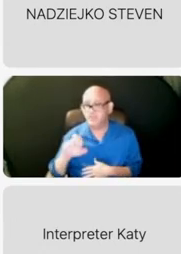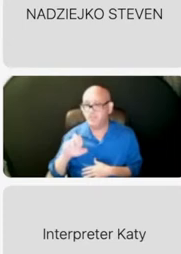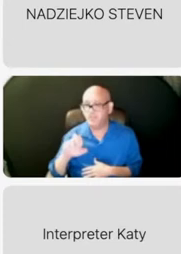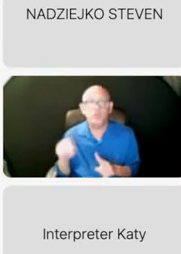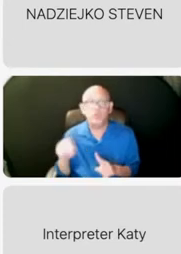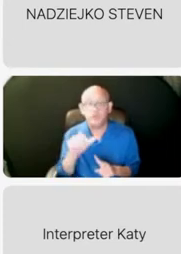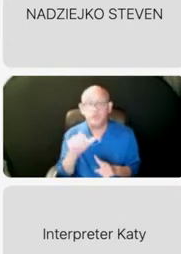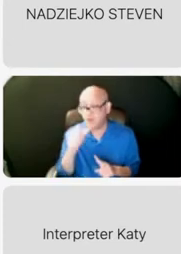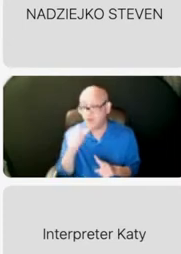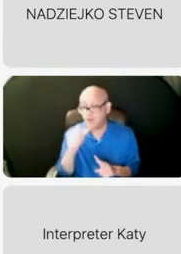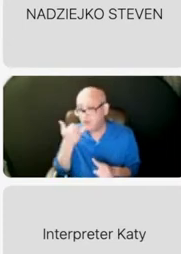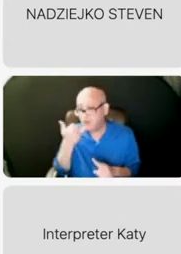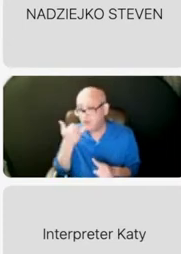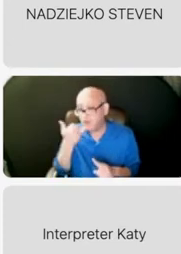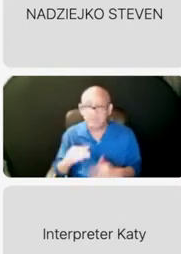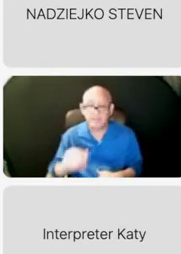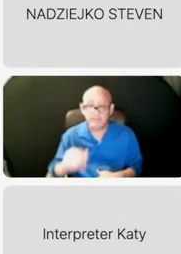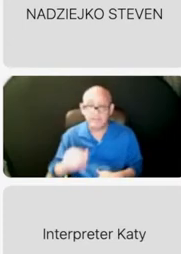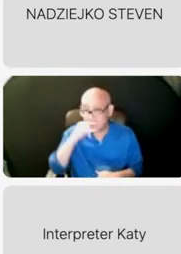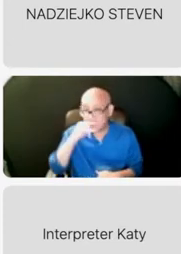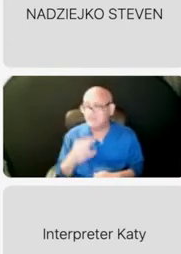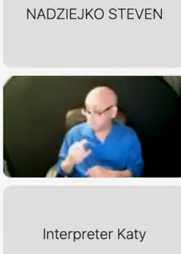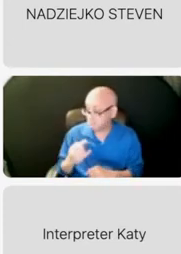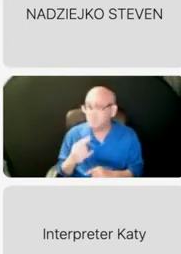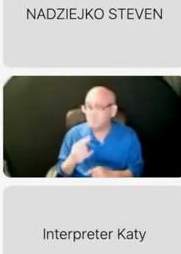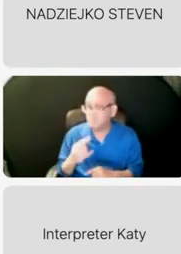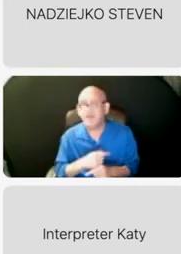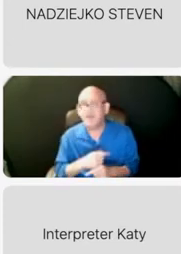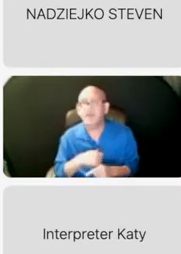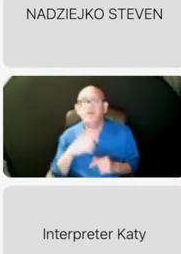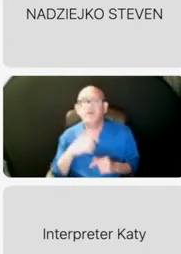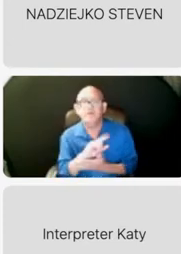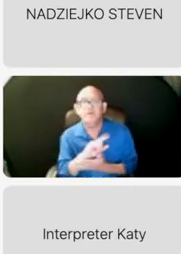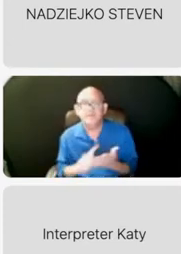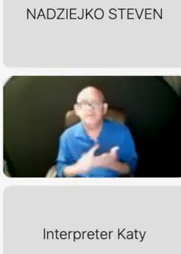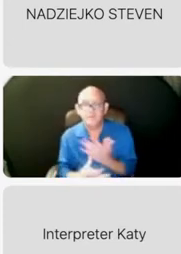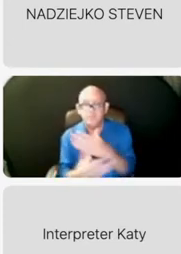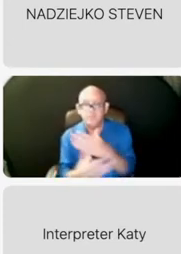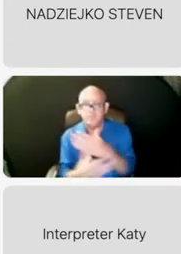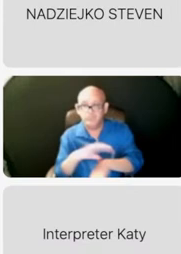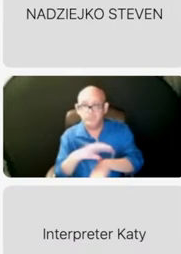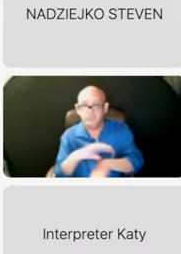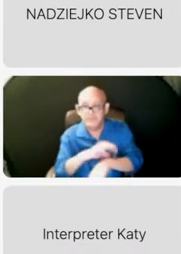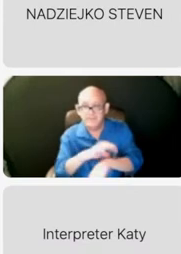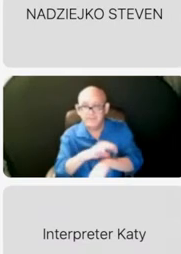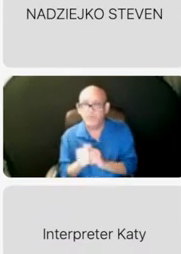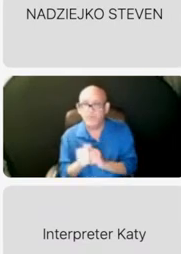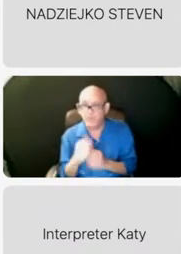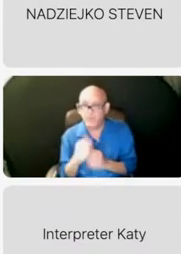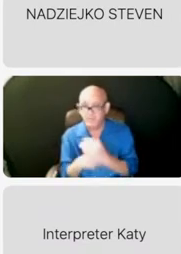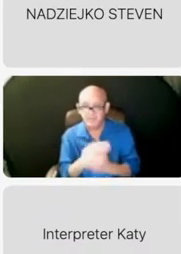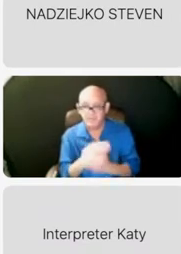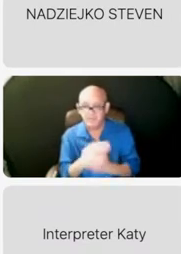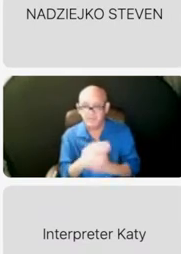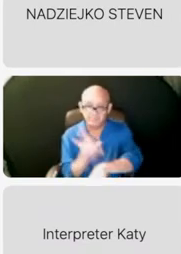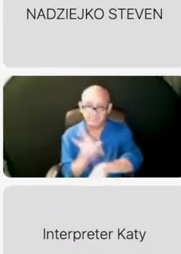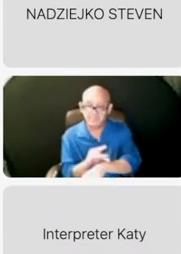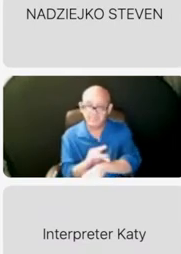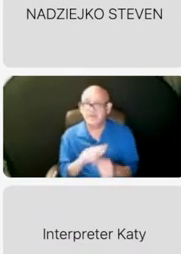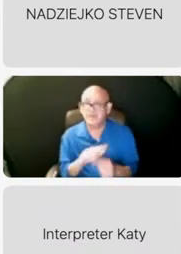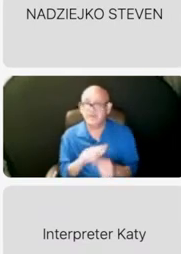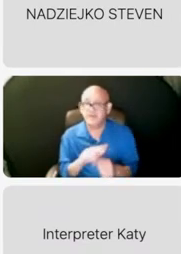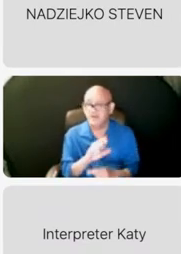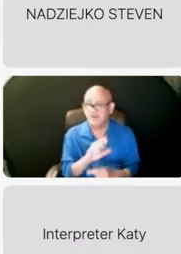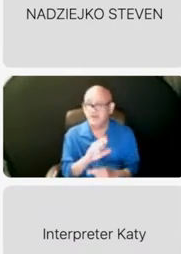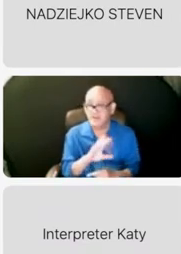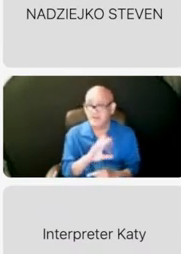as little kids right andy we have designed abrasive for people to wear this hand sanitizer built in all these prices range from 4.99 to 24.99